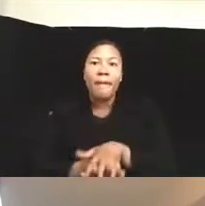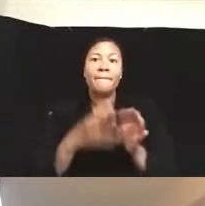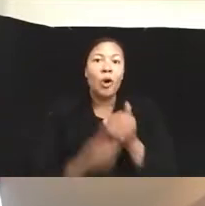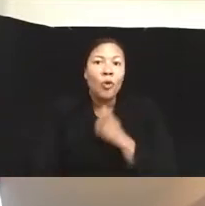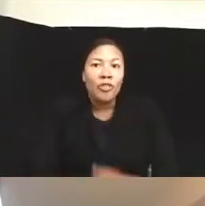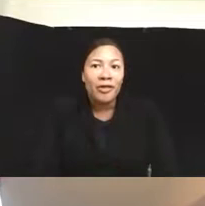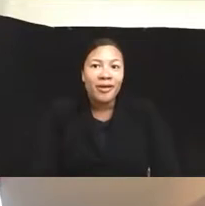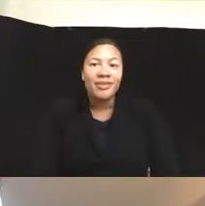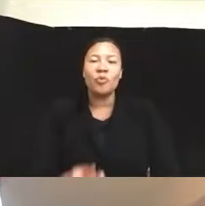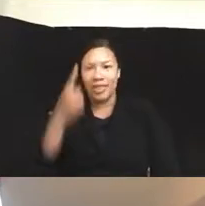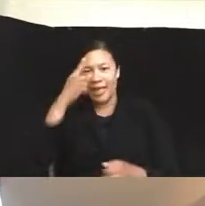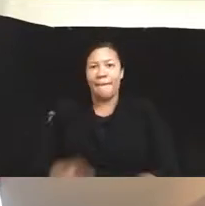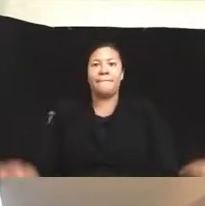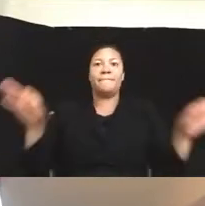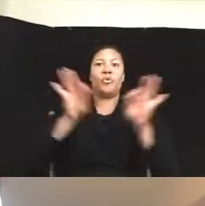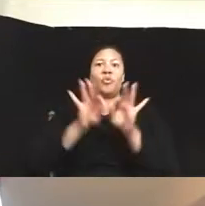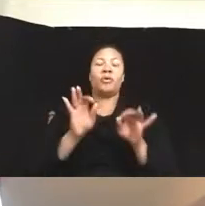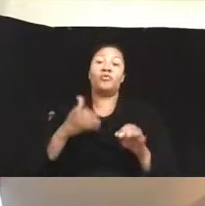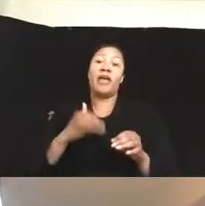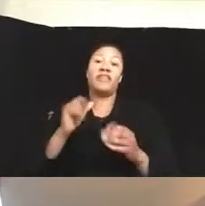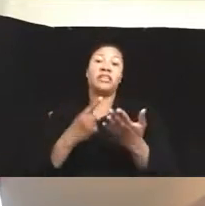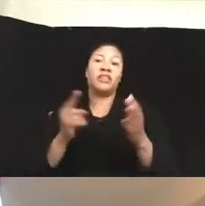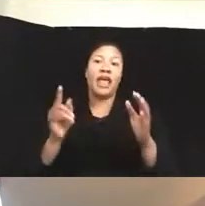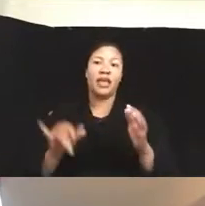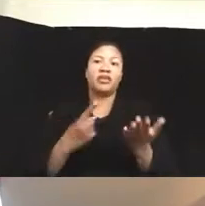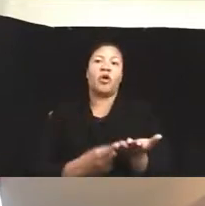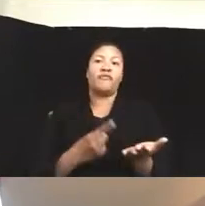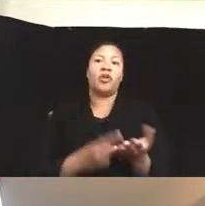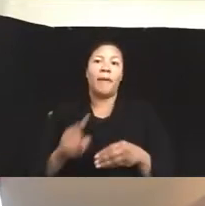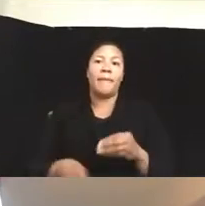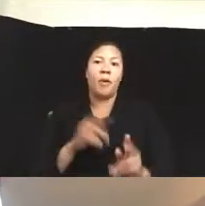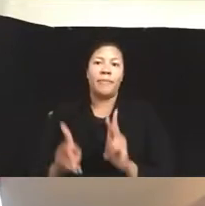that those conversations about people who are, again,